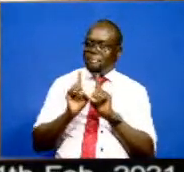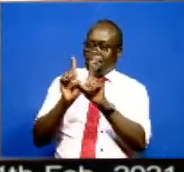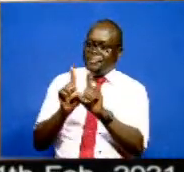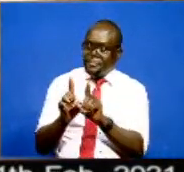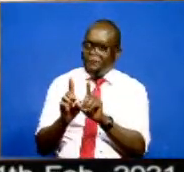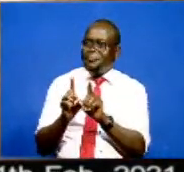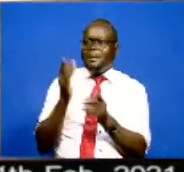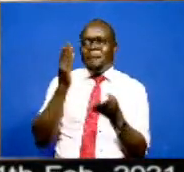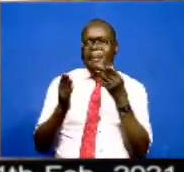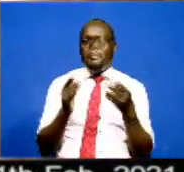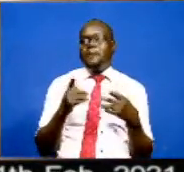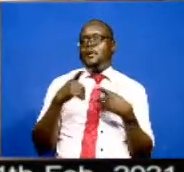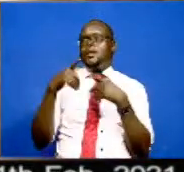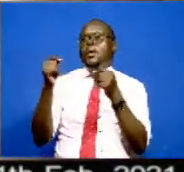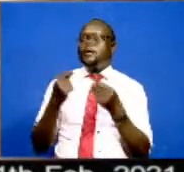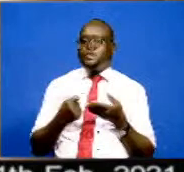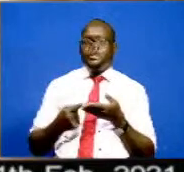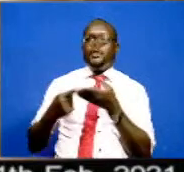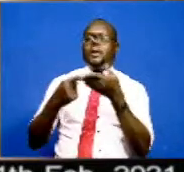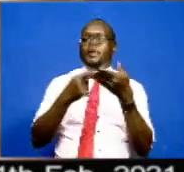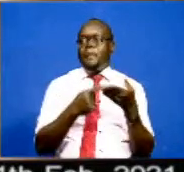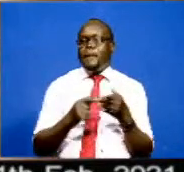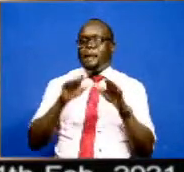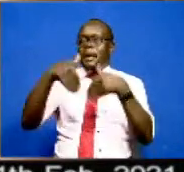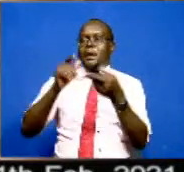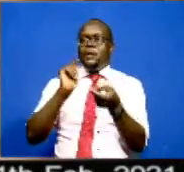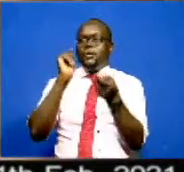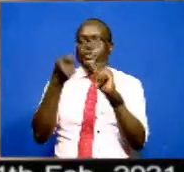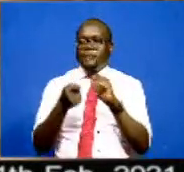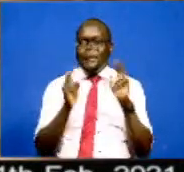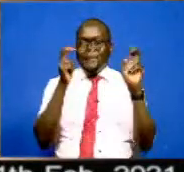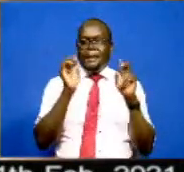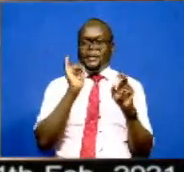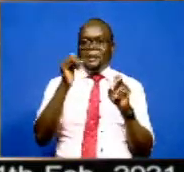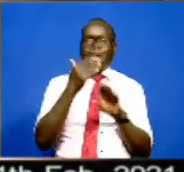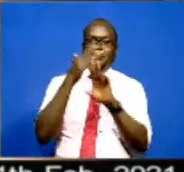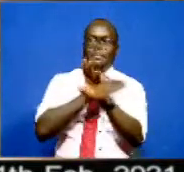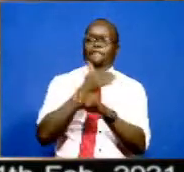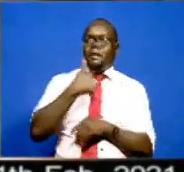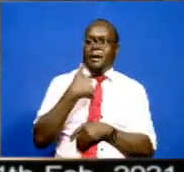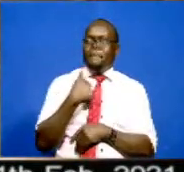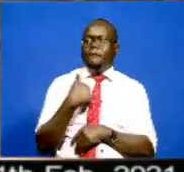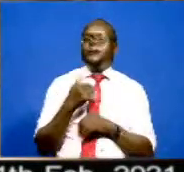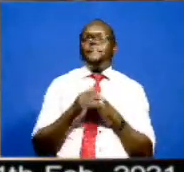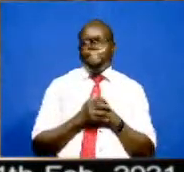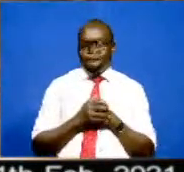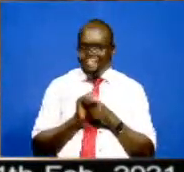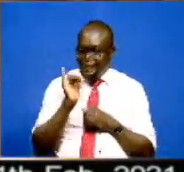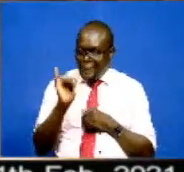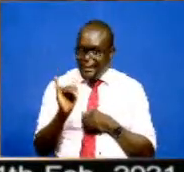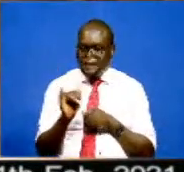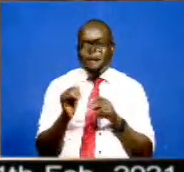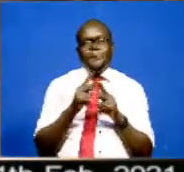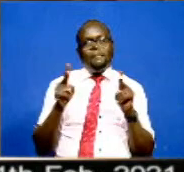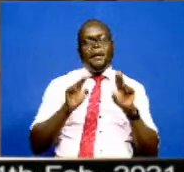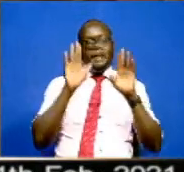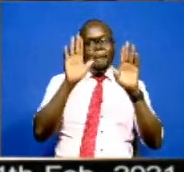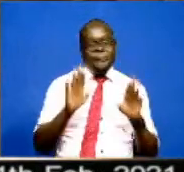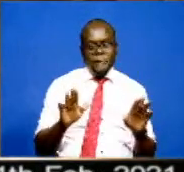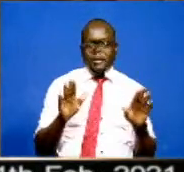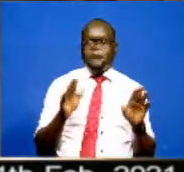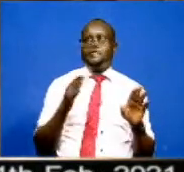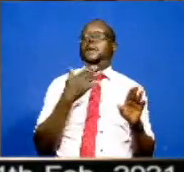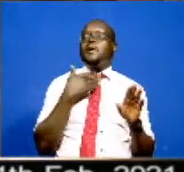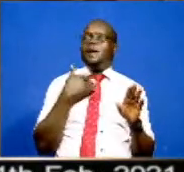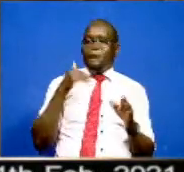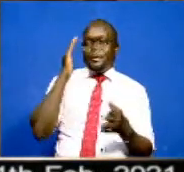that perhaps they are going to debate how to change the issue that were there. The issue of independence becomes very critical. And I would want